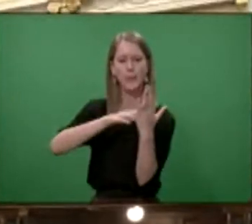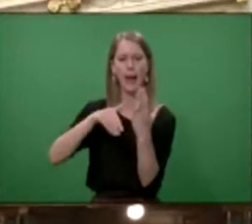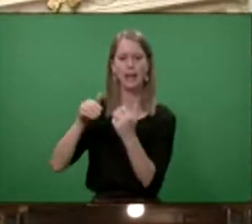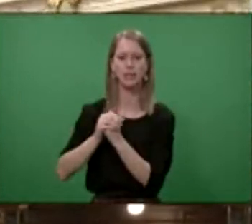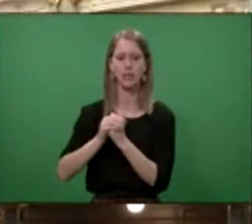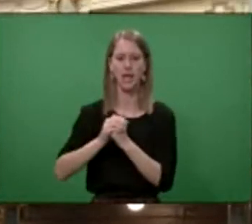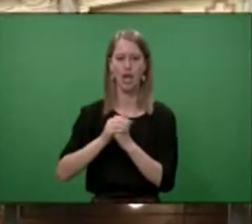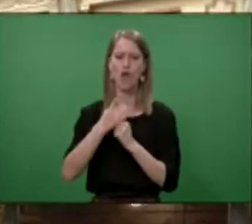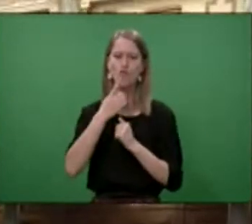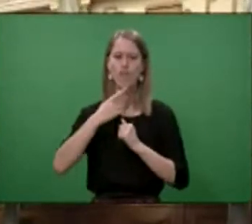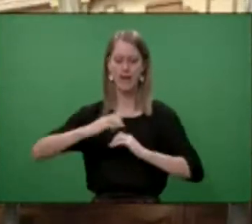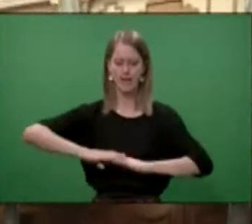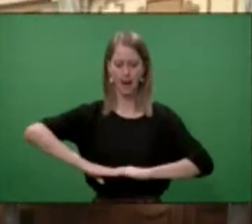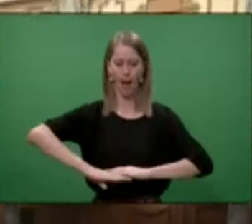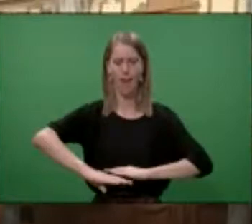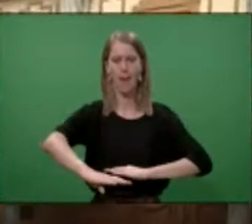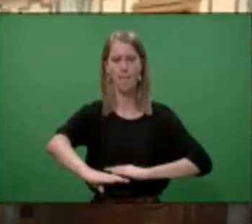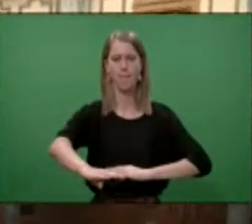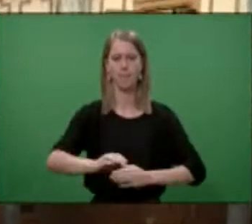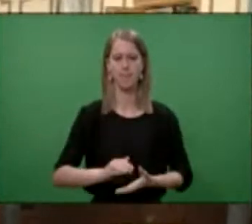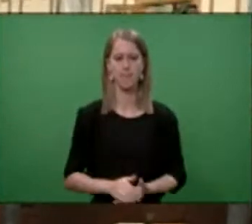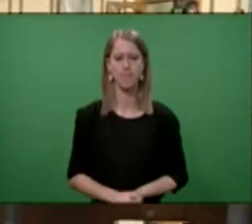floor.